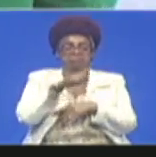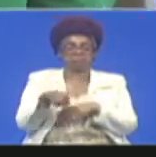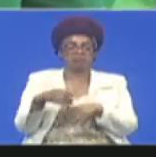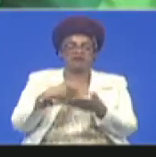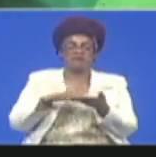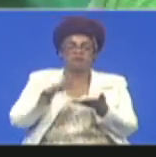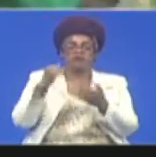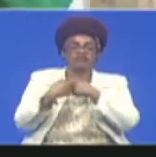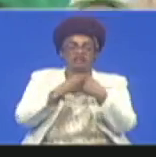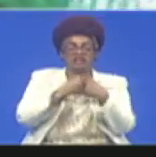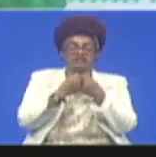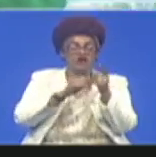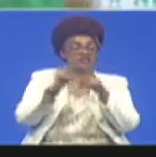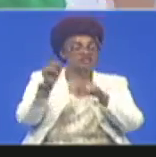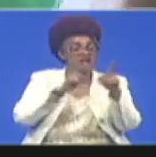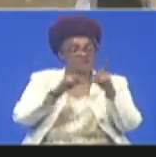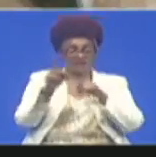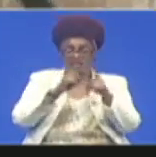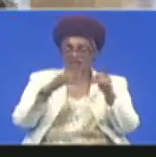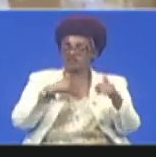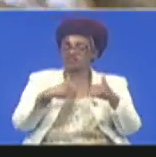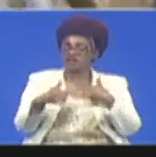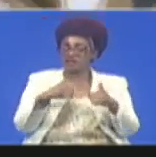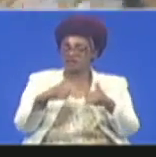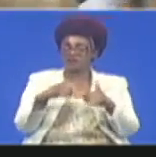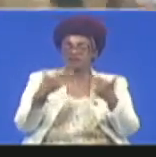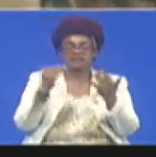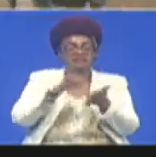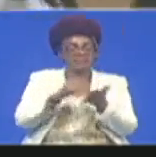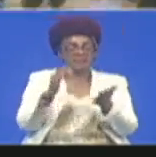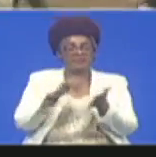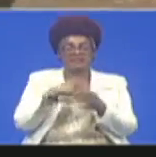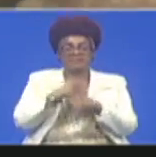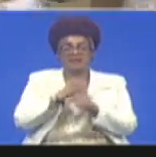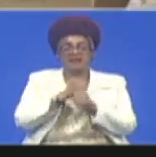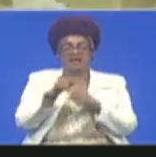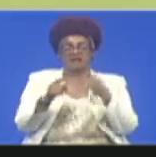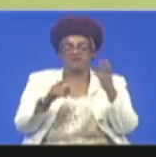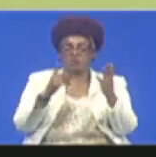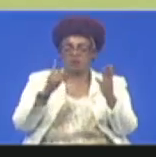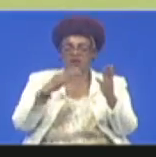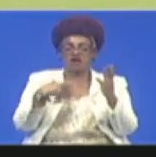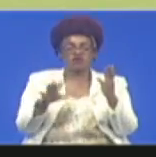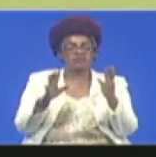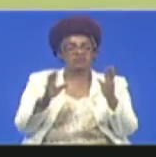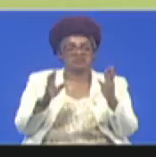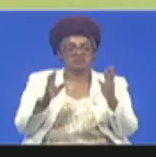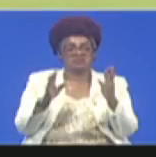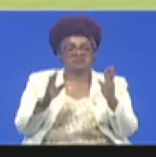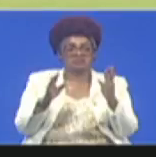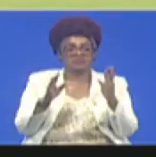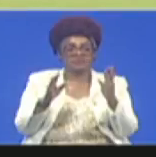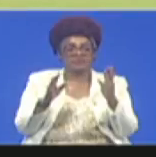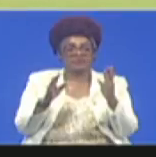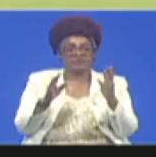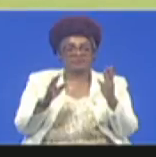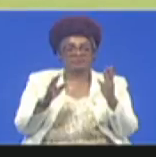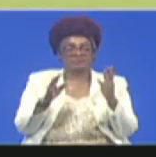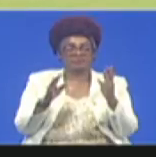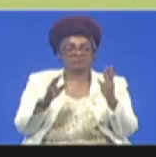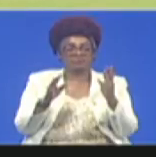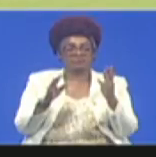in their travel for their away tie in Algeria, a factor that contributed to their 4-1 loss. Issue ya malipo na klabu ni kitu ambayo